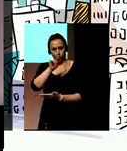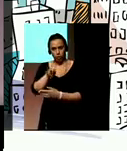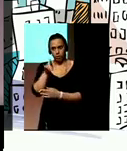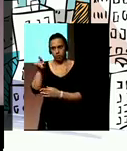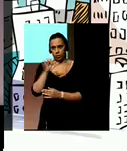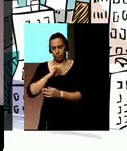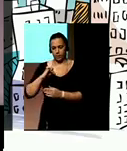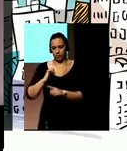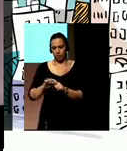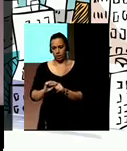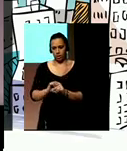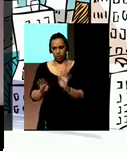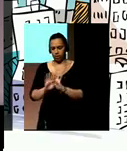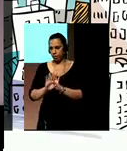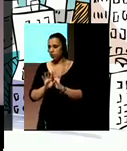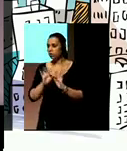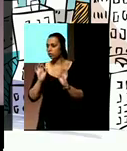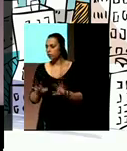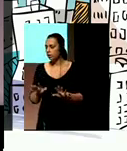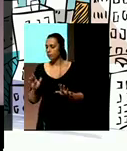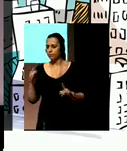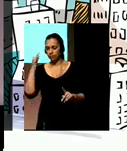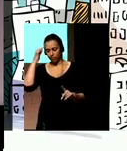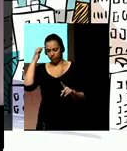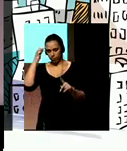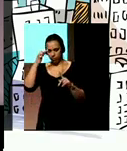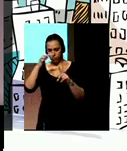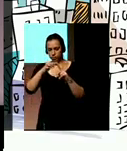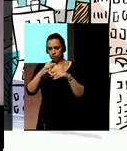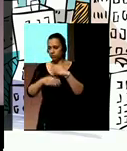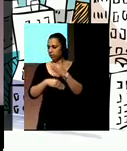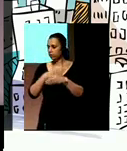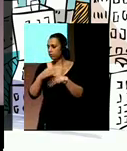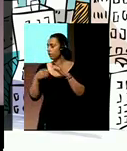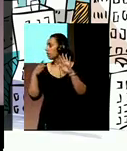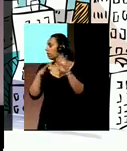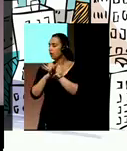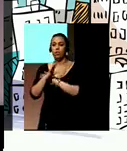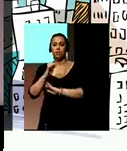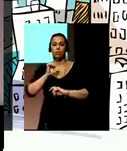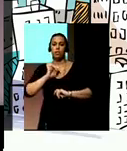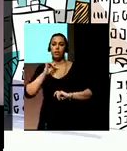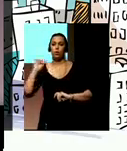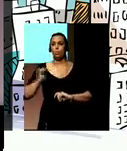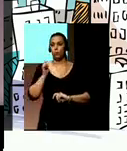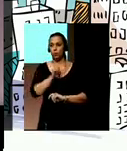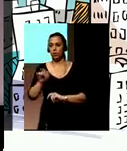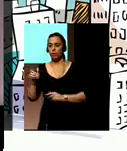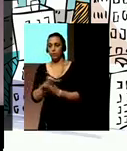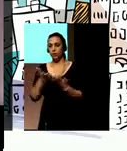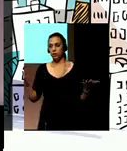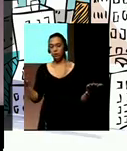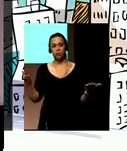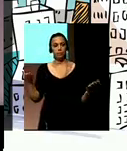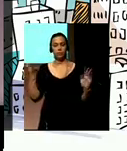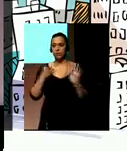the purpose of making it accessible and give this opportunity to everybody is something that is a treasure, and I